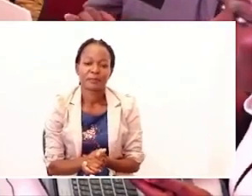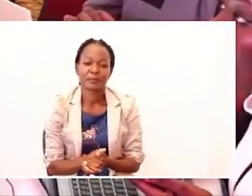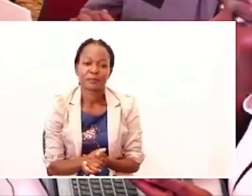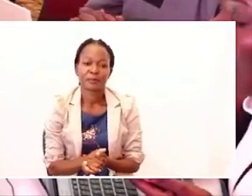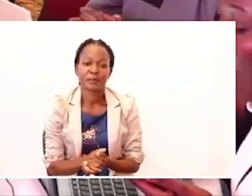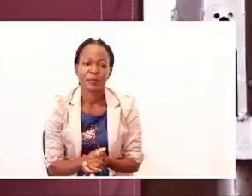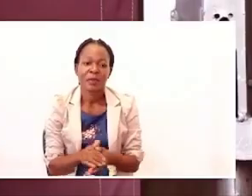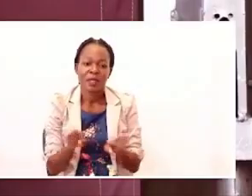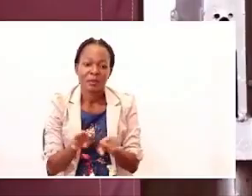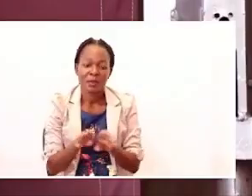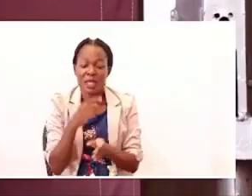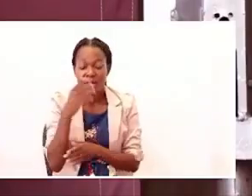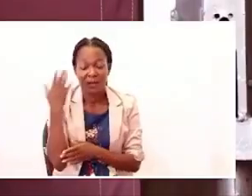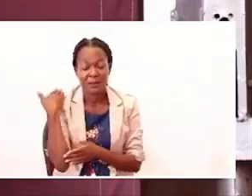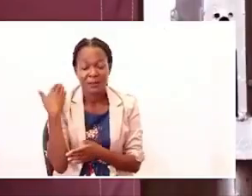Like I said earlier on,